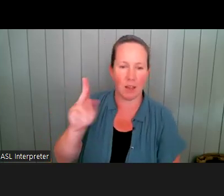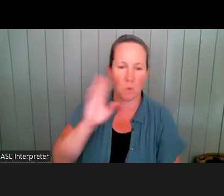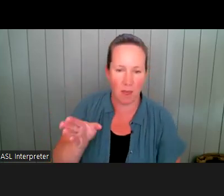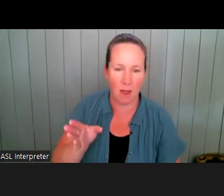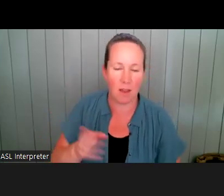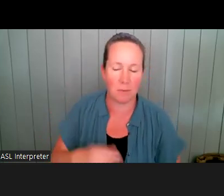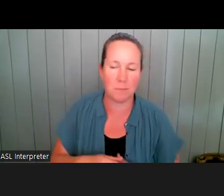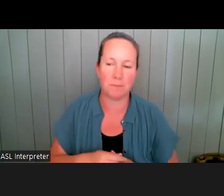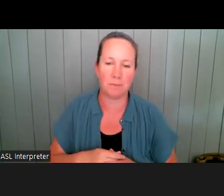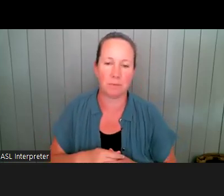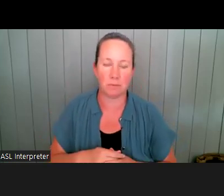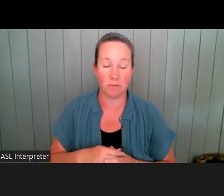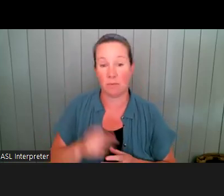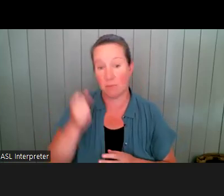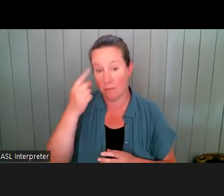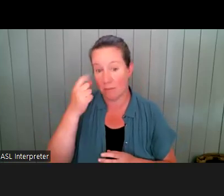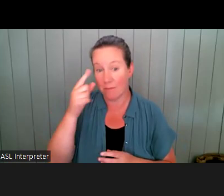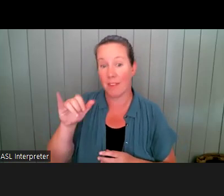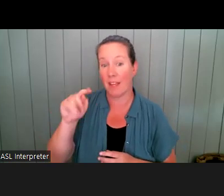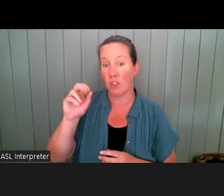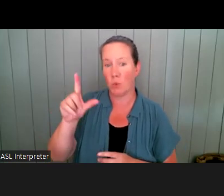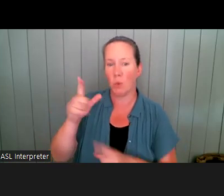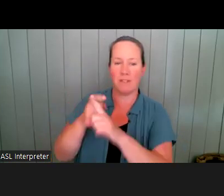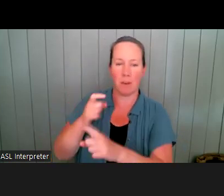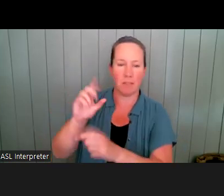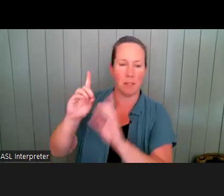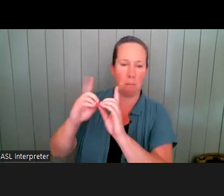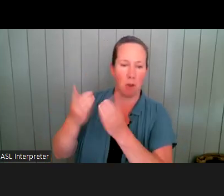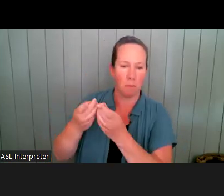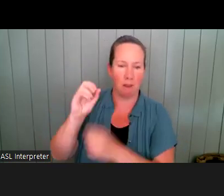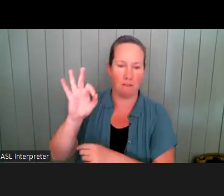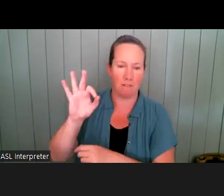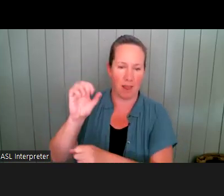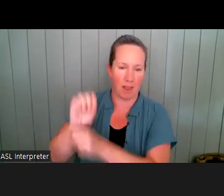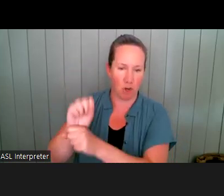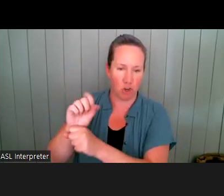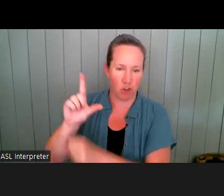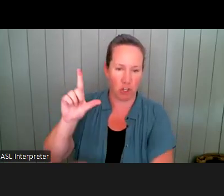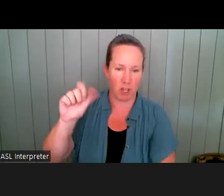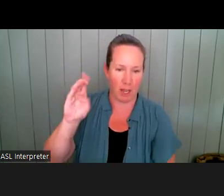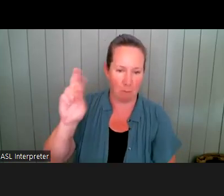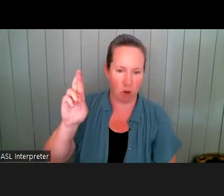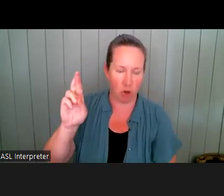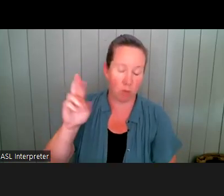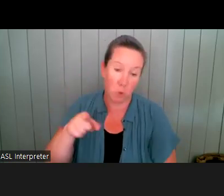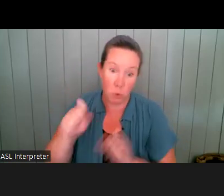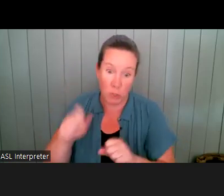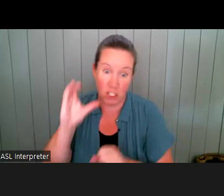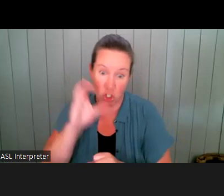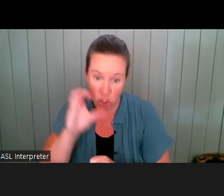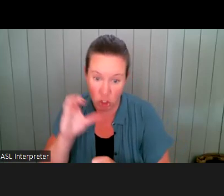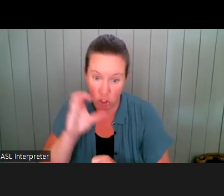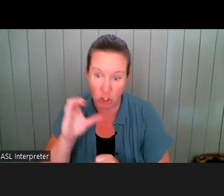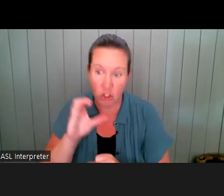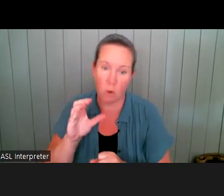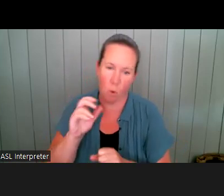it's a tool provided by the Department of Labor. So it's on the internet and it is completely free.